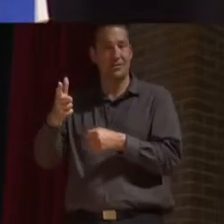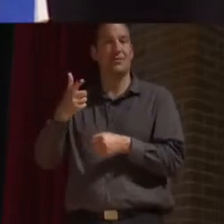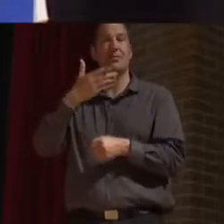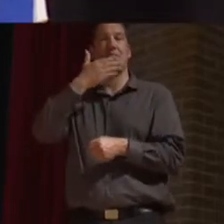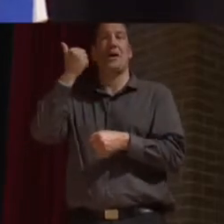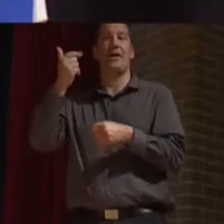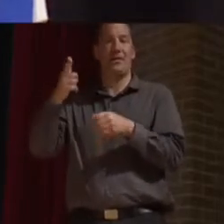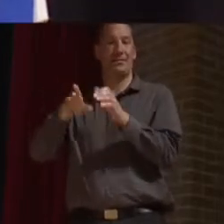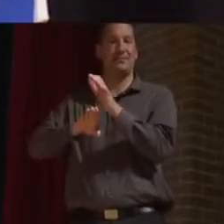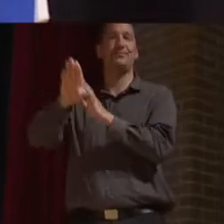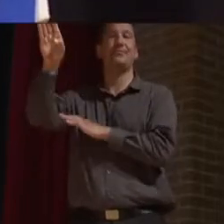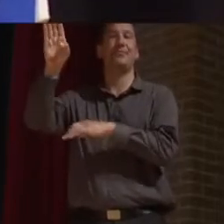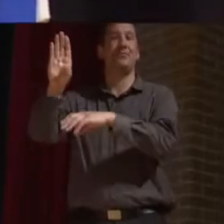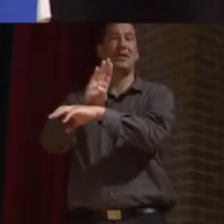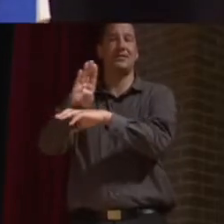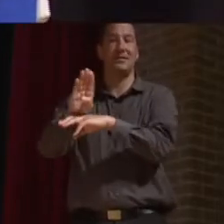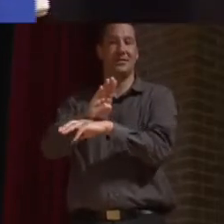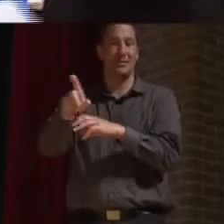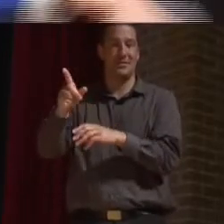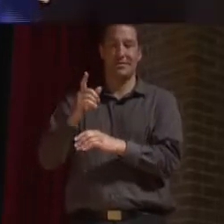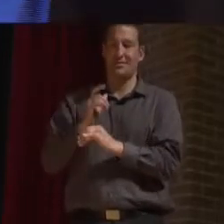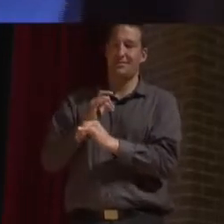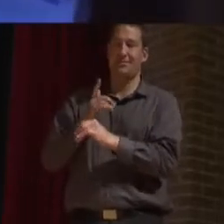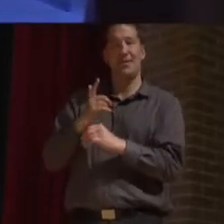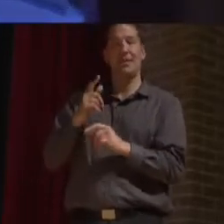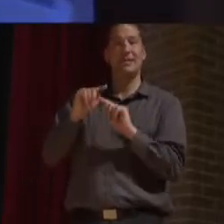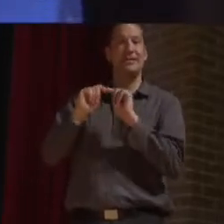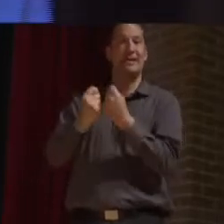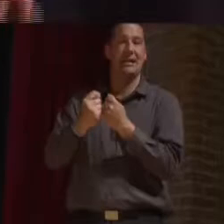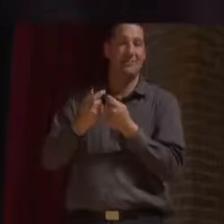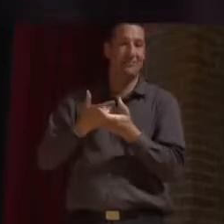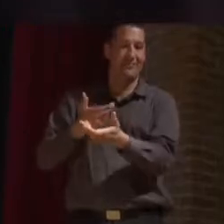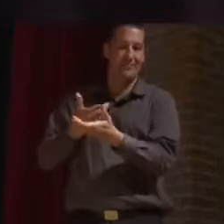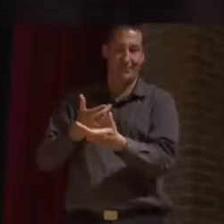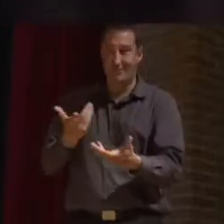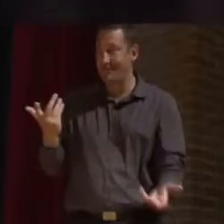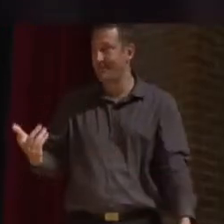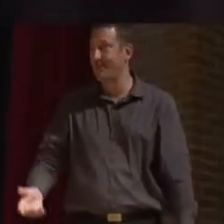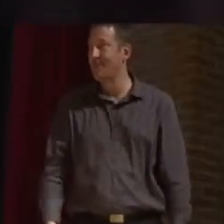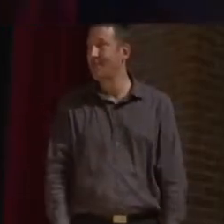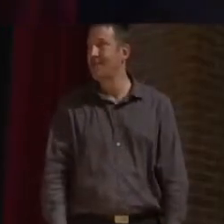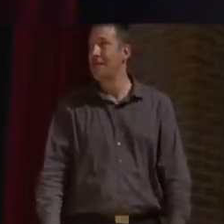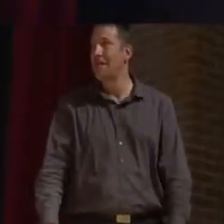more successful as a business altogether as a team. Thank you.